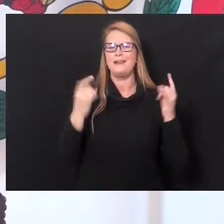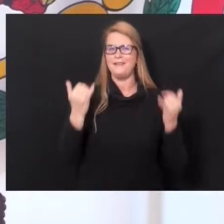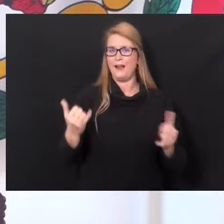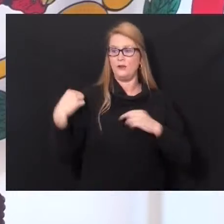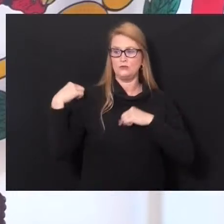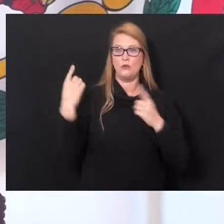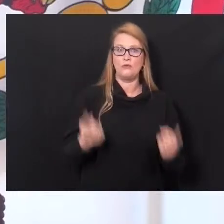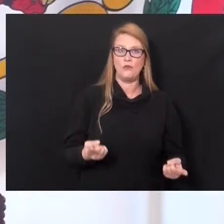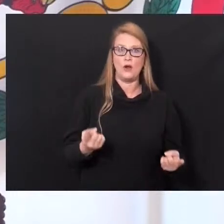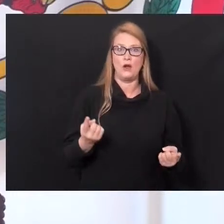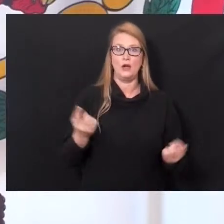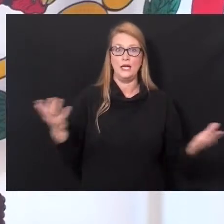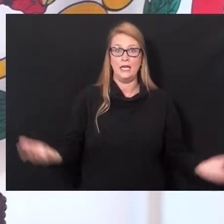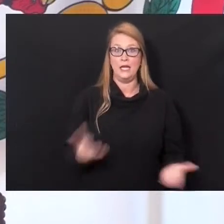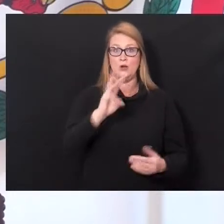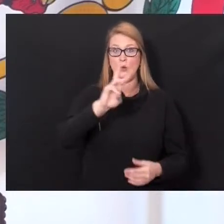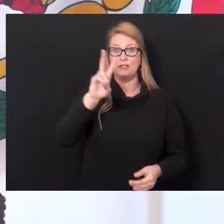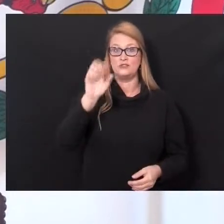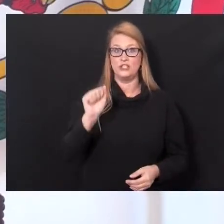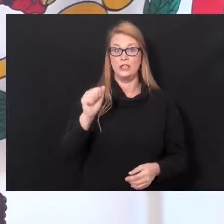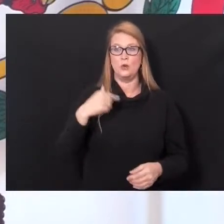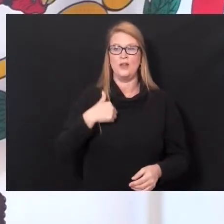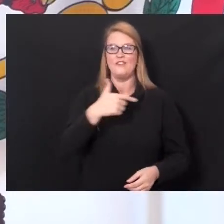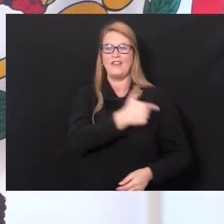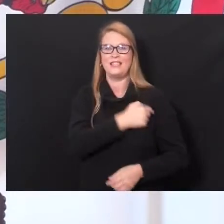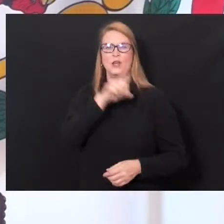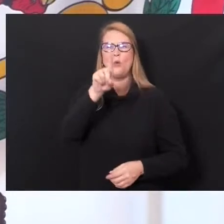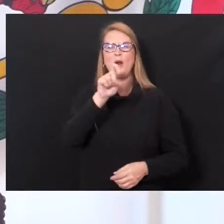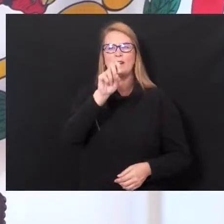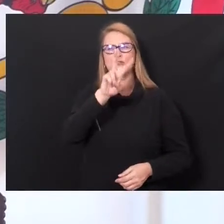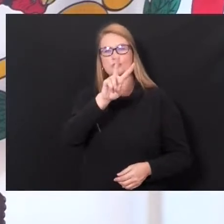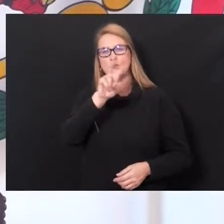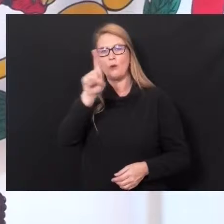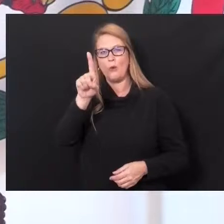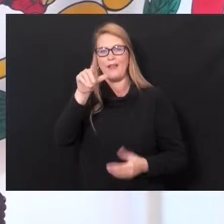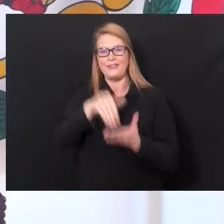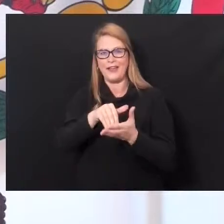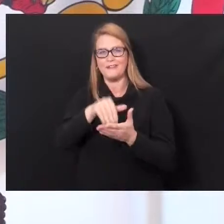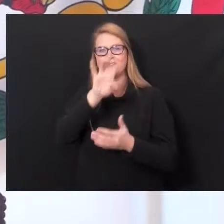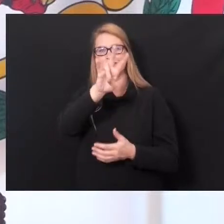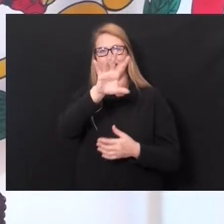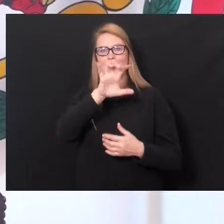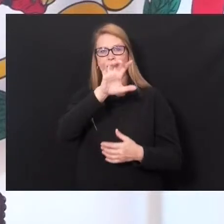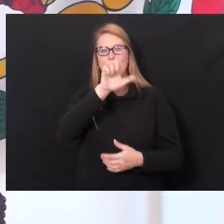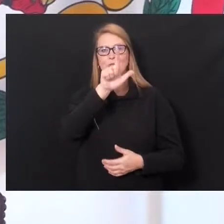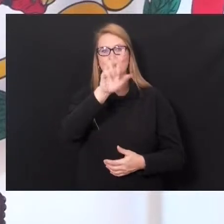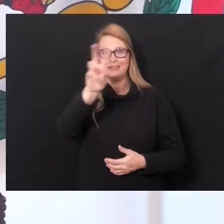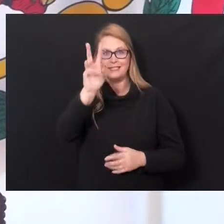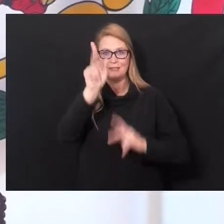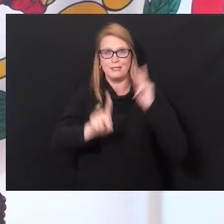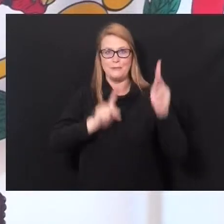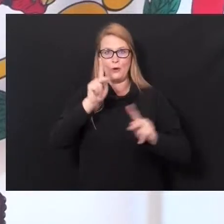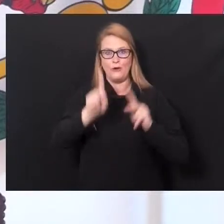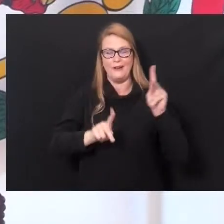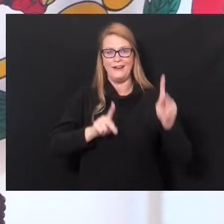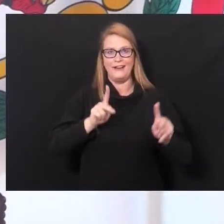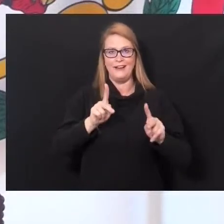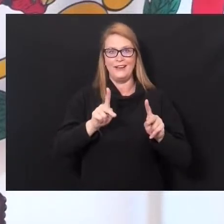far, in West Virginia, we have vaccinated 121,000. 726 individuals